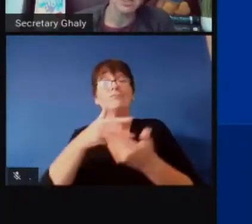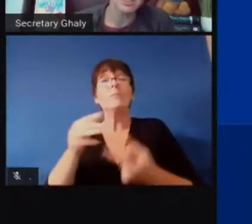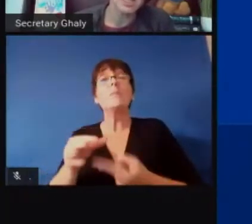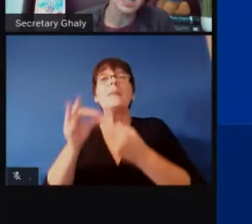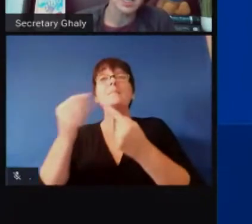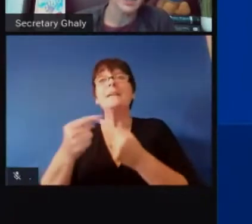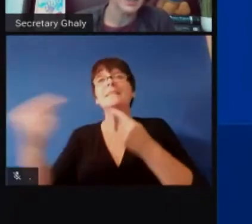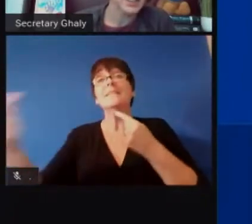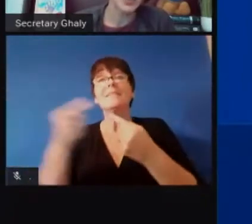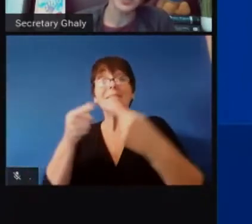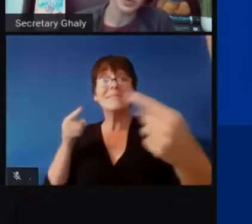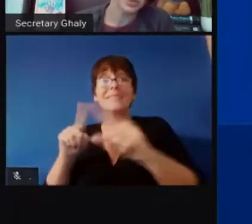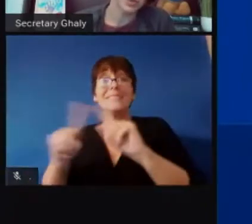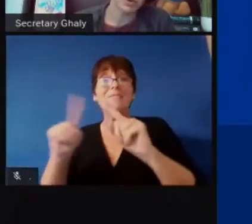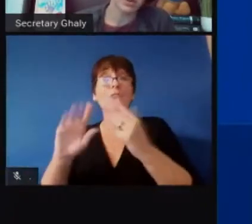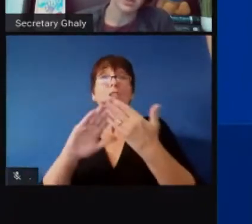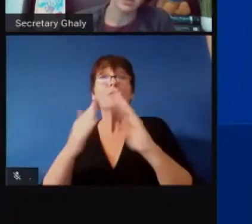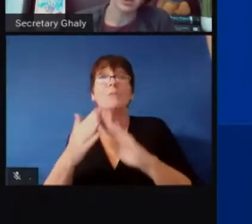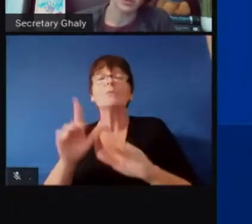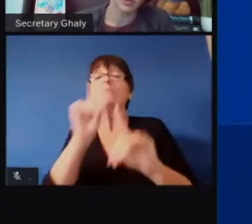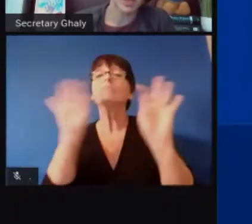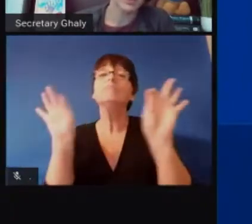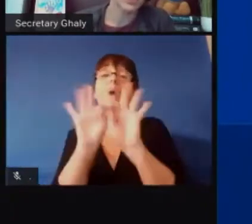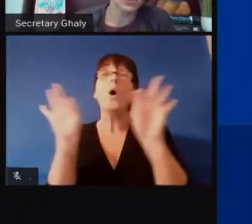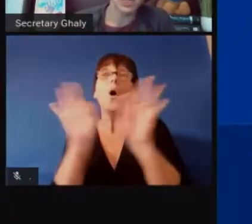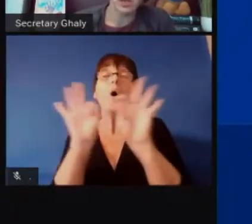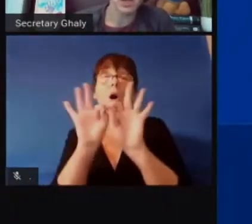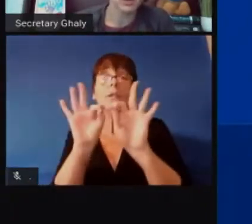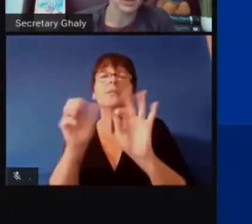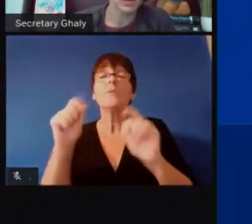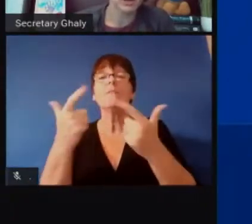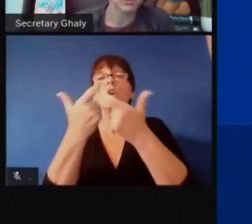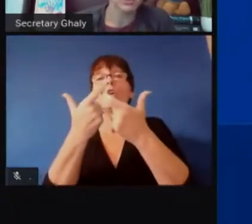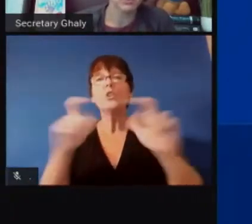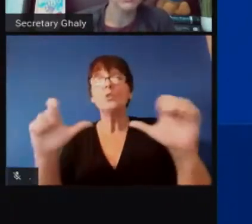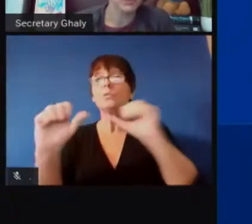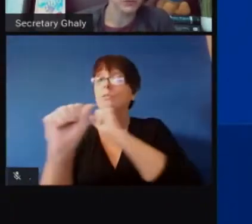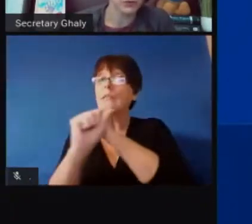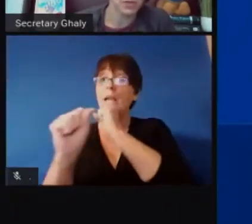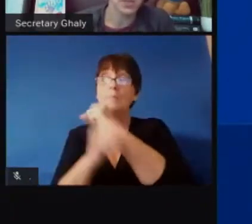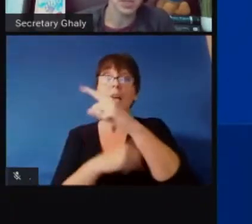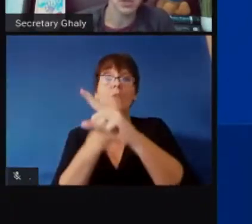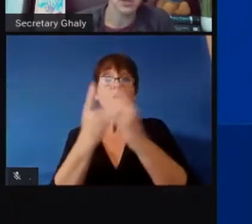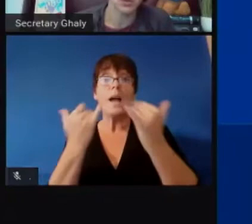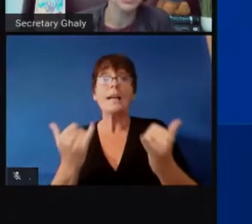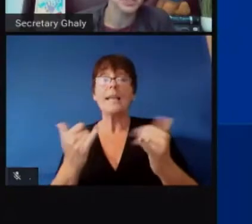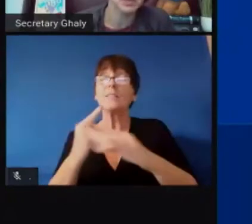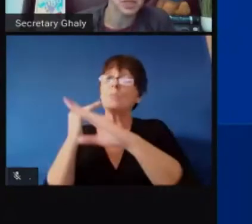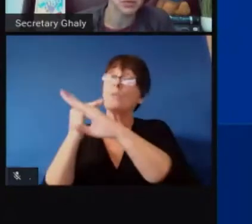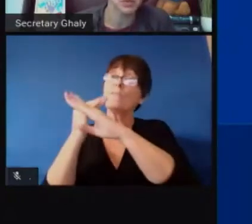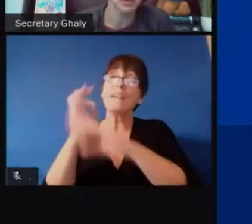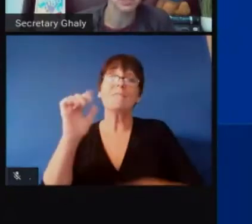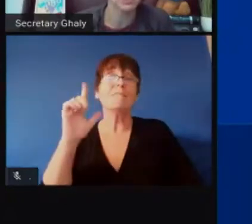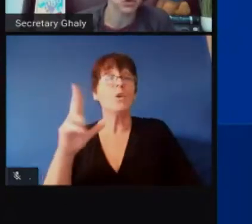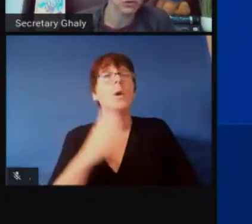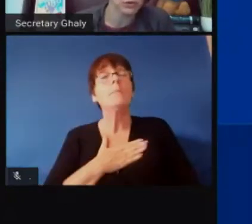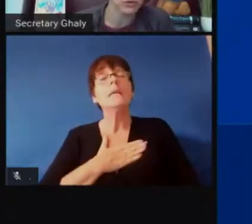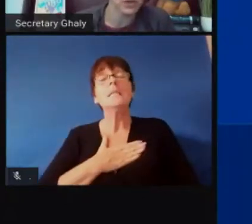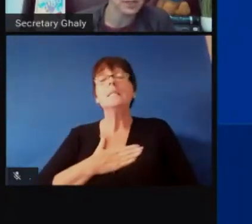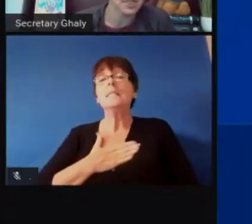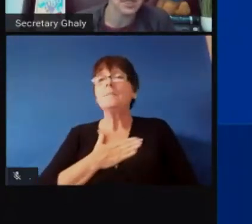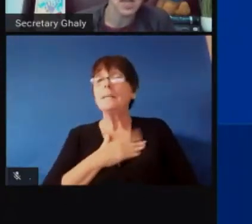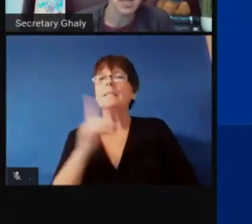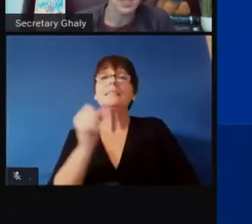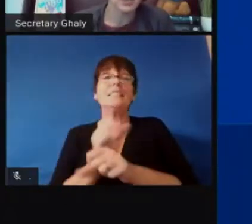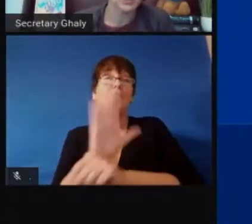different communities. And it's really important. We have a huge campaign right now to prevent flu this year. So please remember to get your